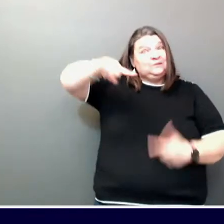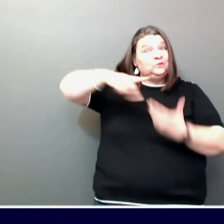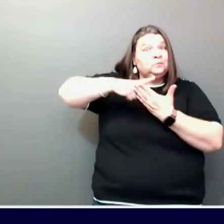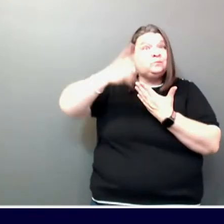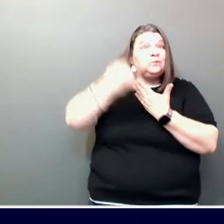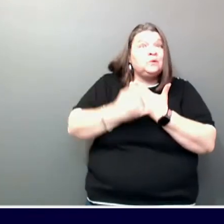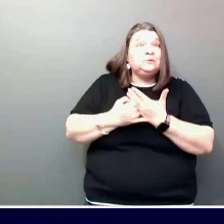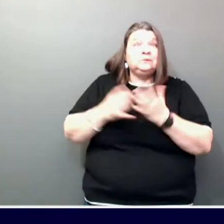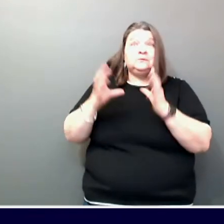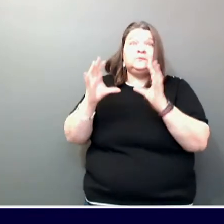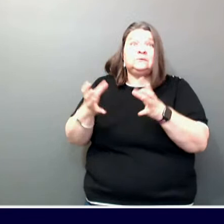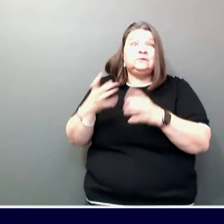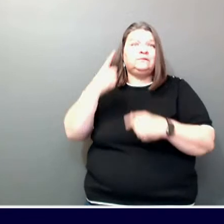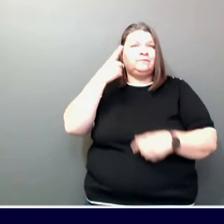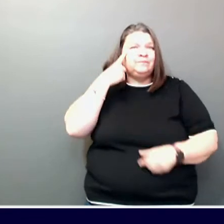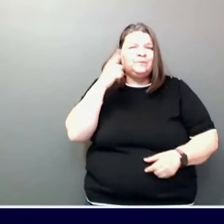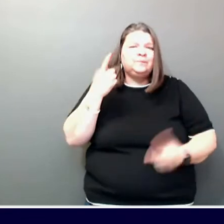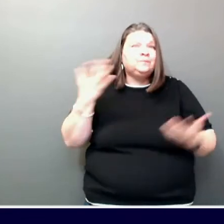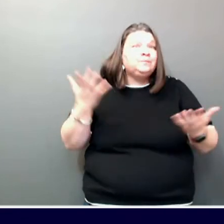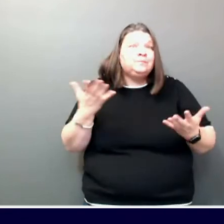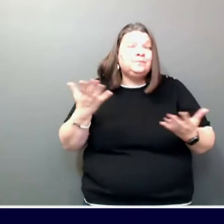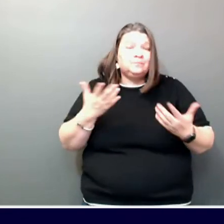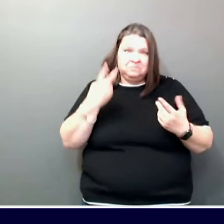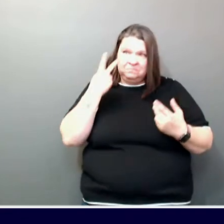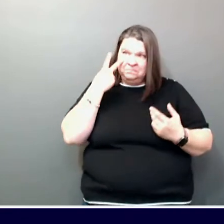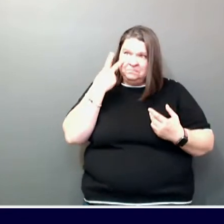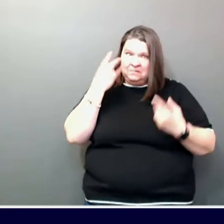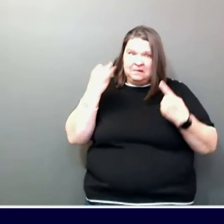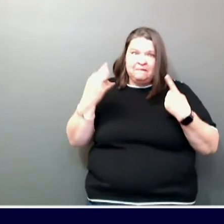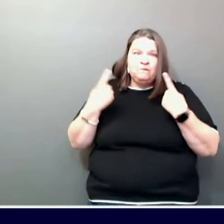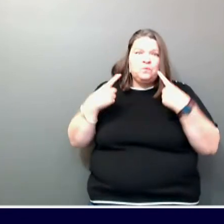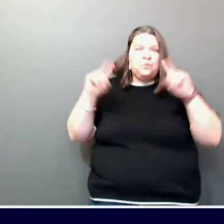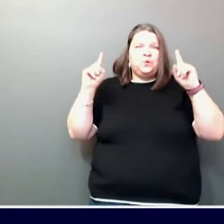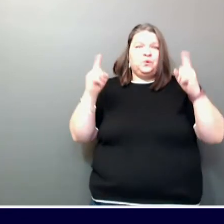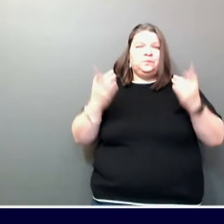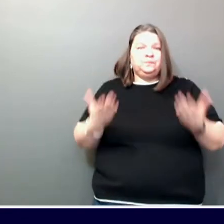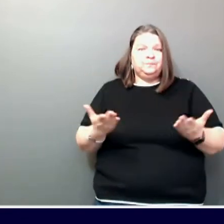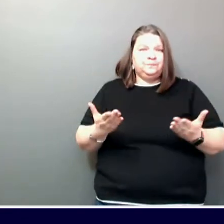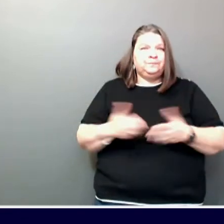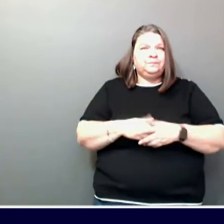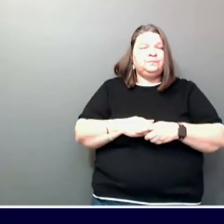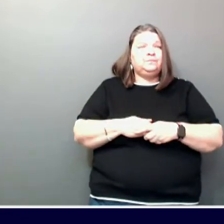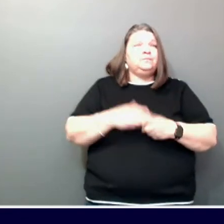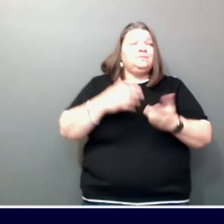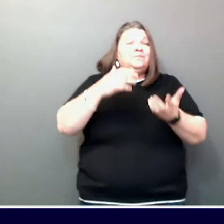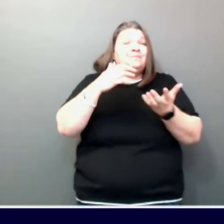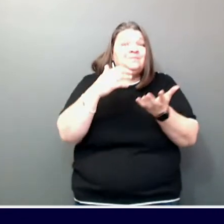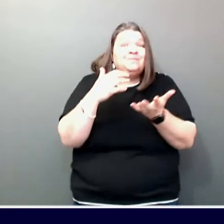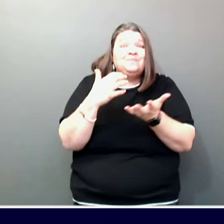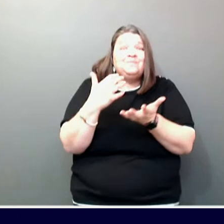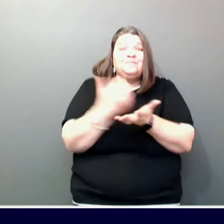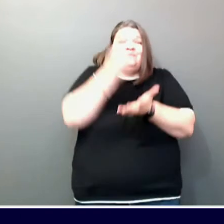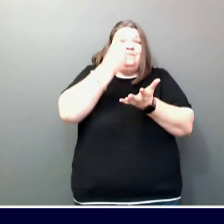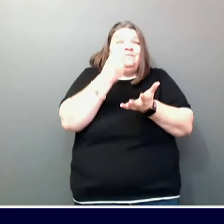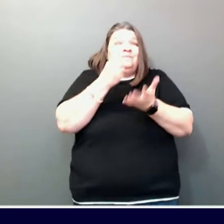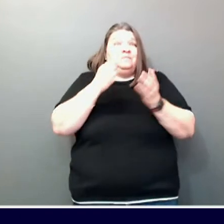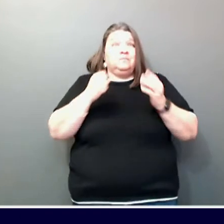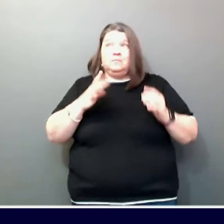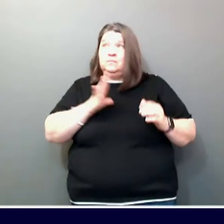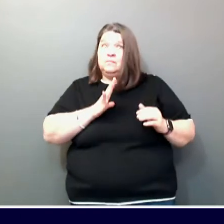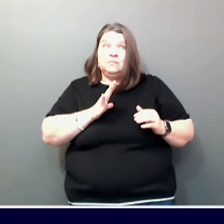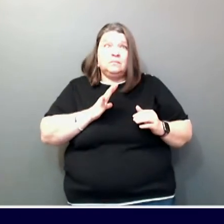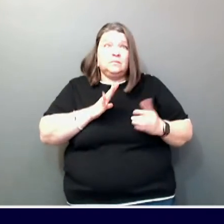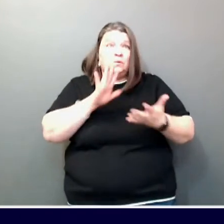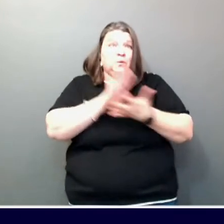works and can we really use it to the maximum potential. And with school vacation coming